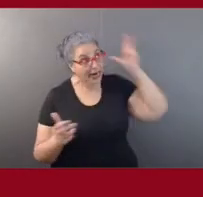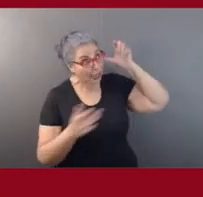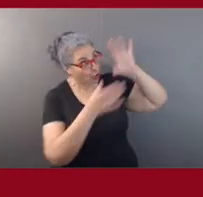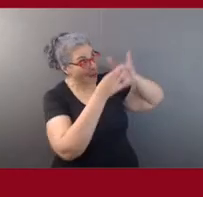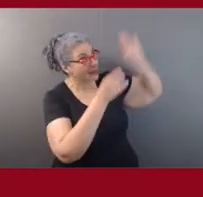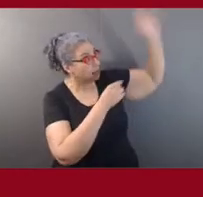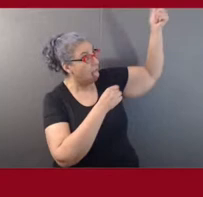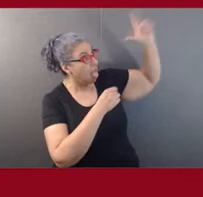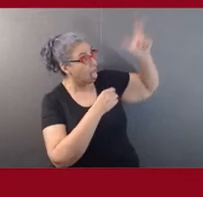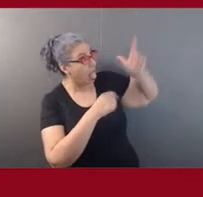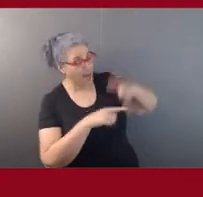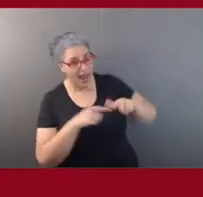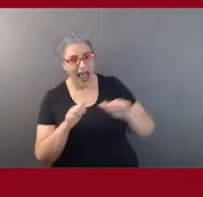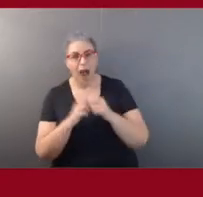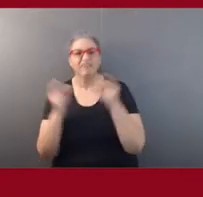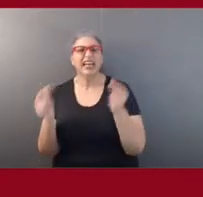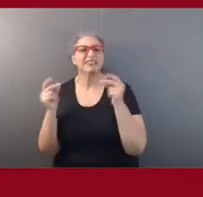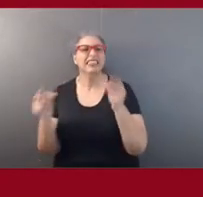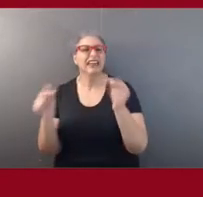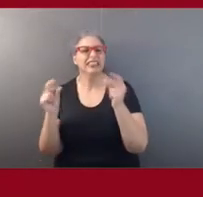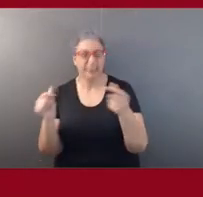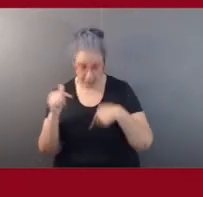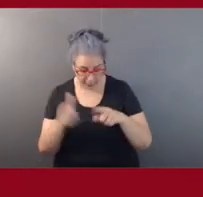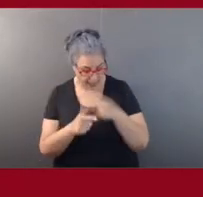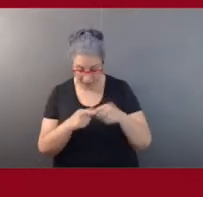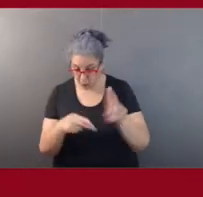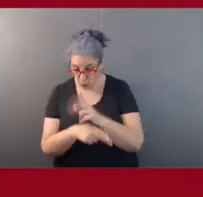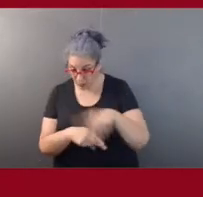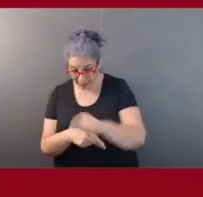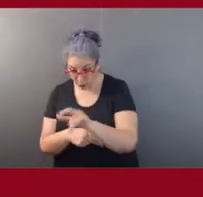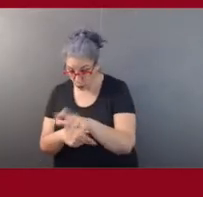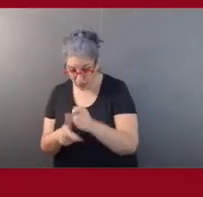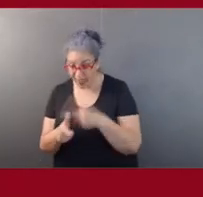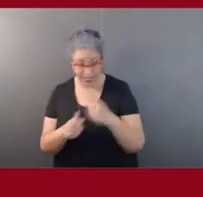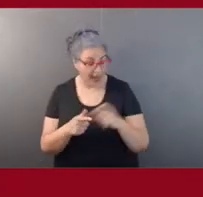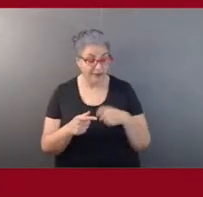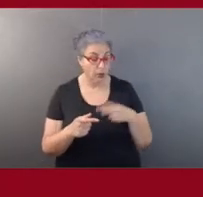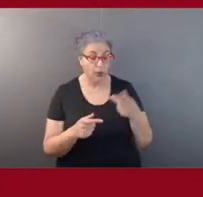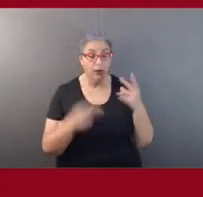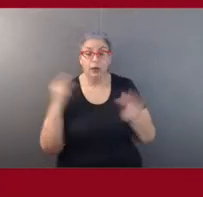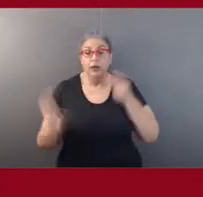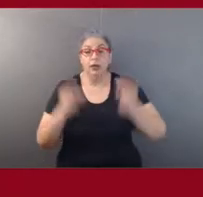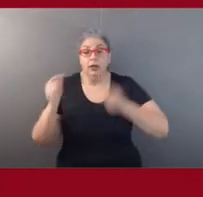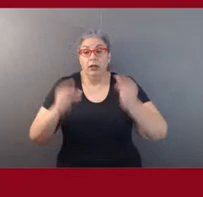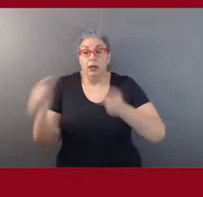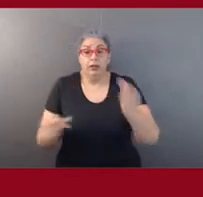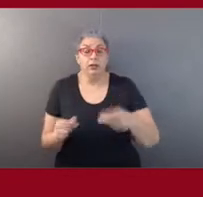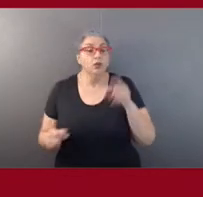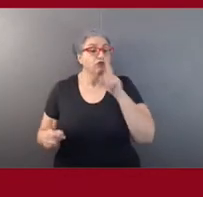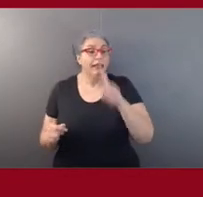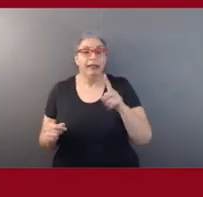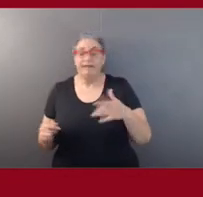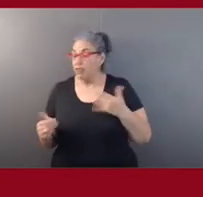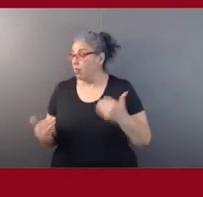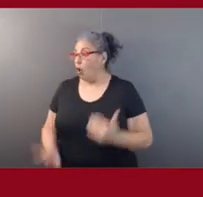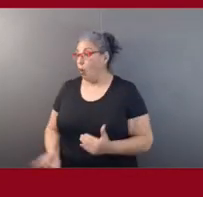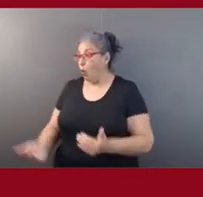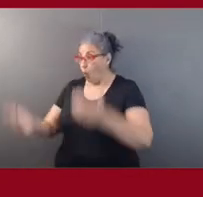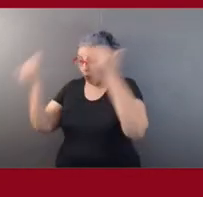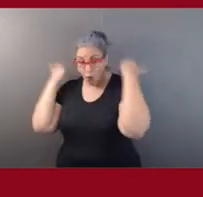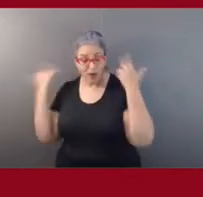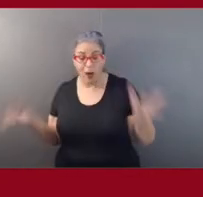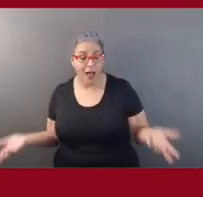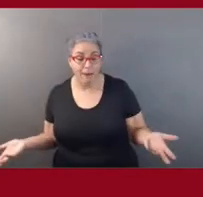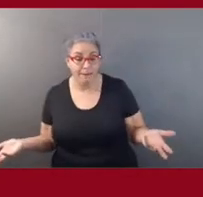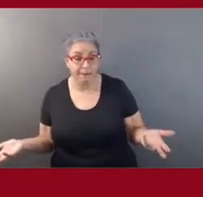message, but how are they using the tools? Are they seeing the tools? And then I think there's just a little bit of just like overwhelm, you know, some